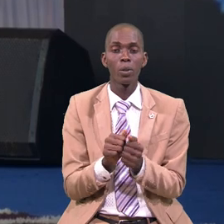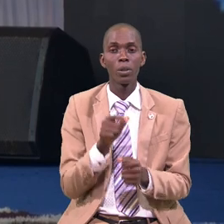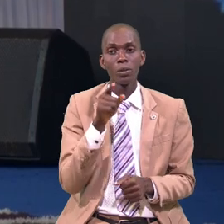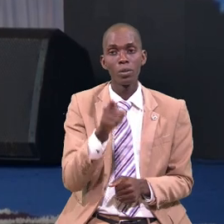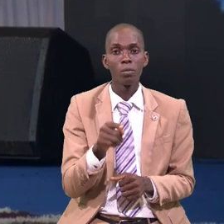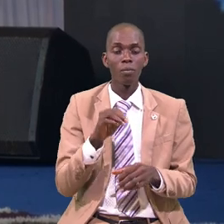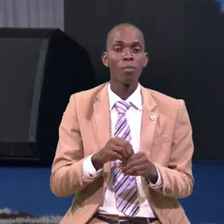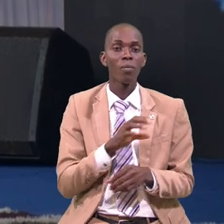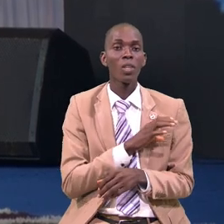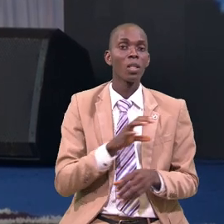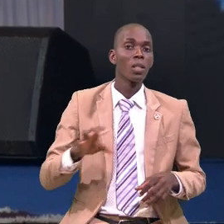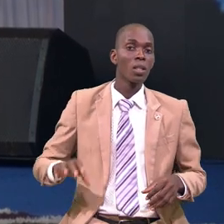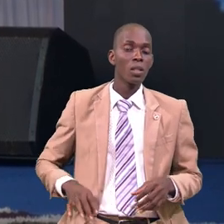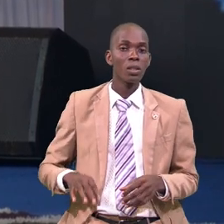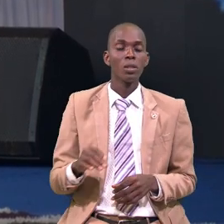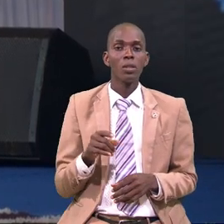Christ's stead, be ye